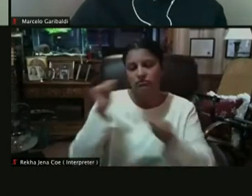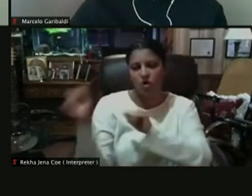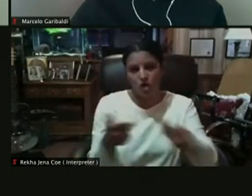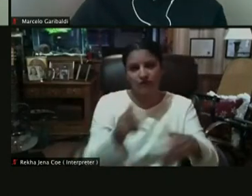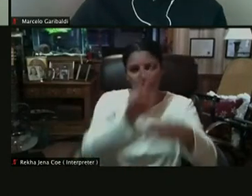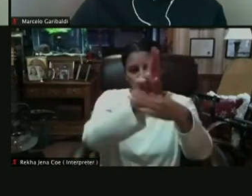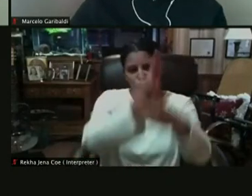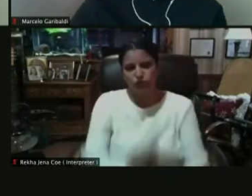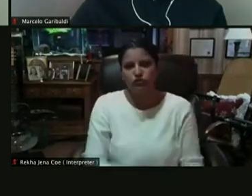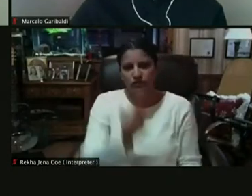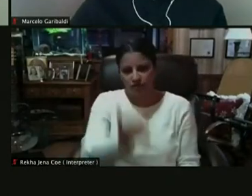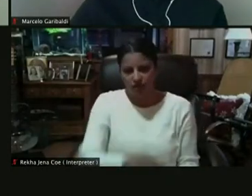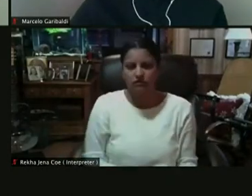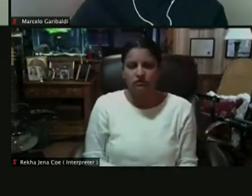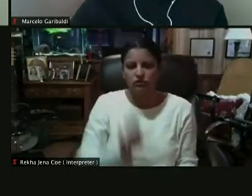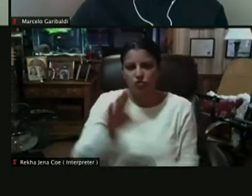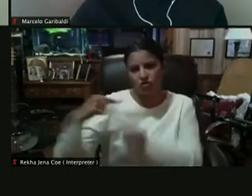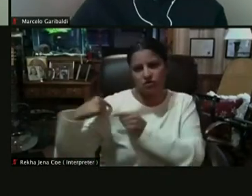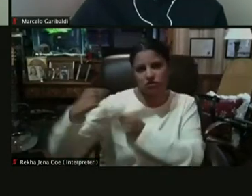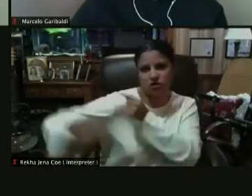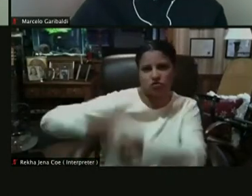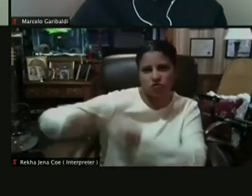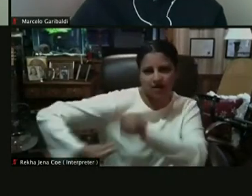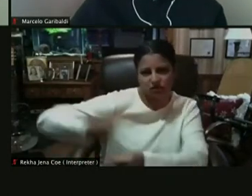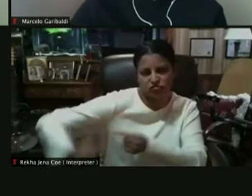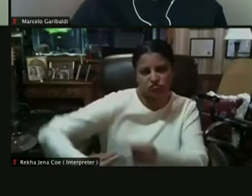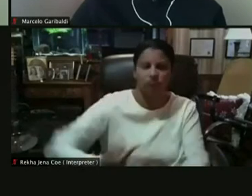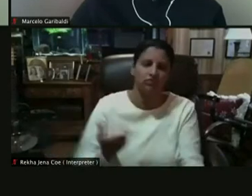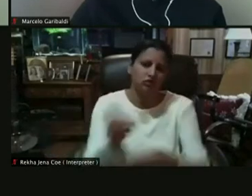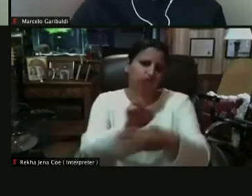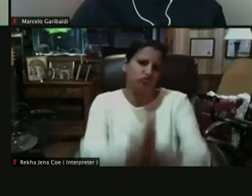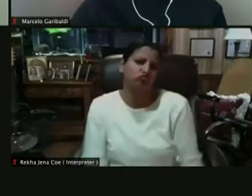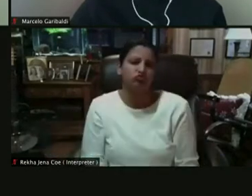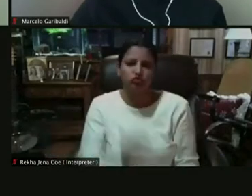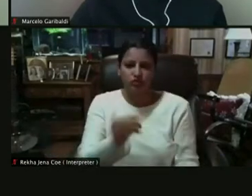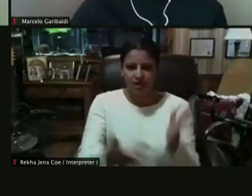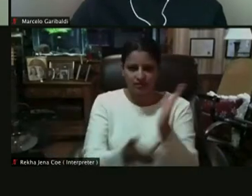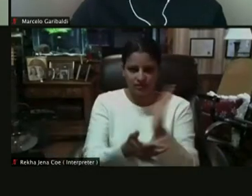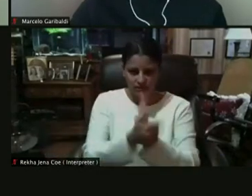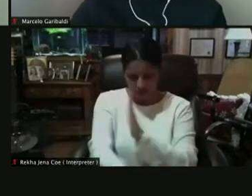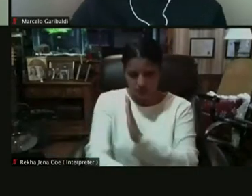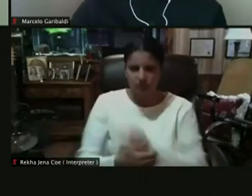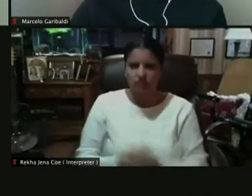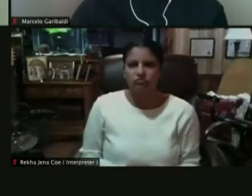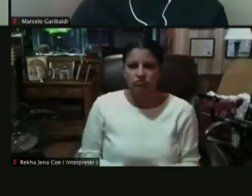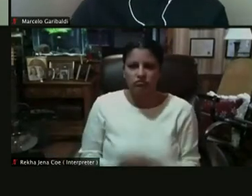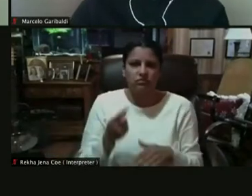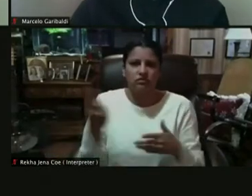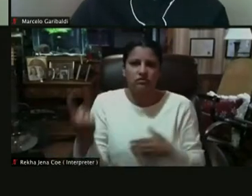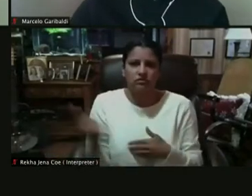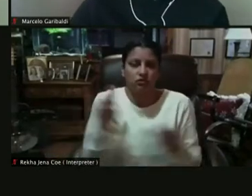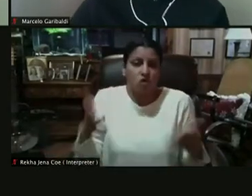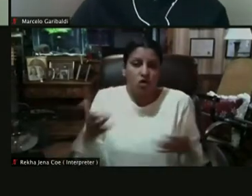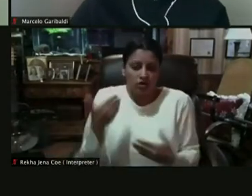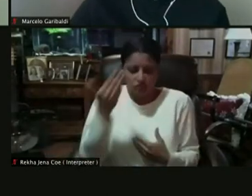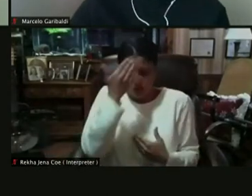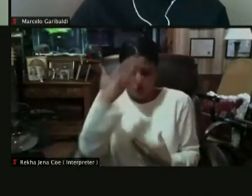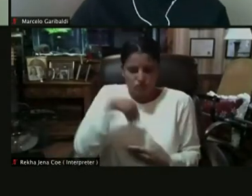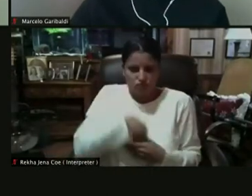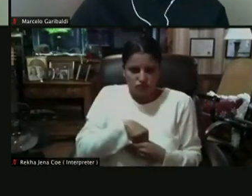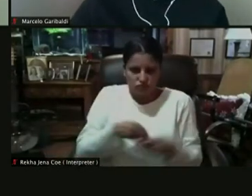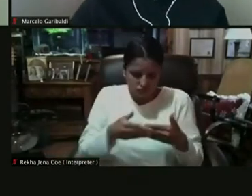that. Just your generation is accustomed to it. So that's an attribute you'll take with you. But that ability to communicate and